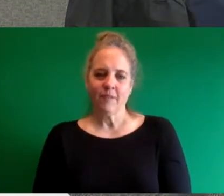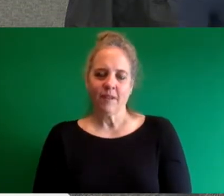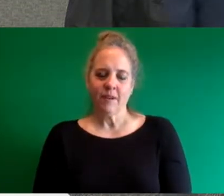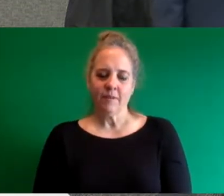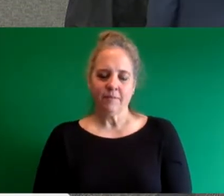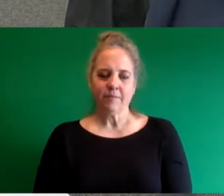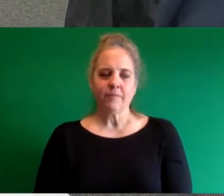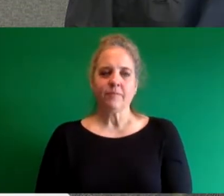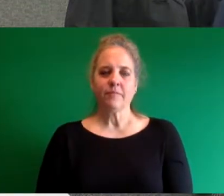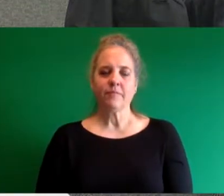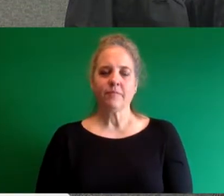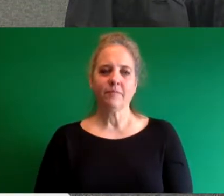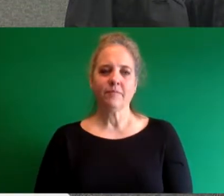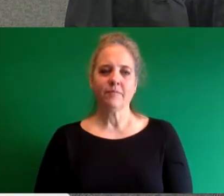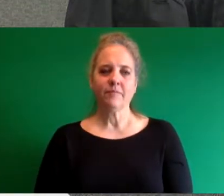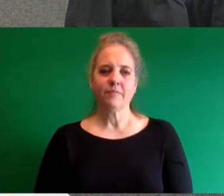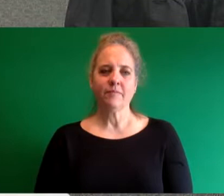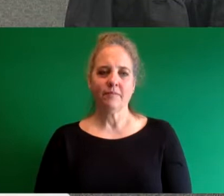James are like.